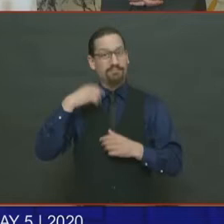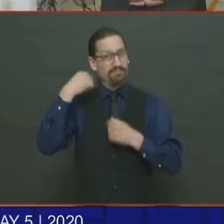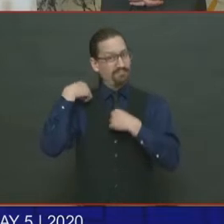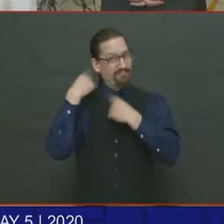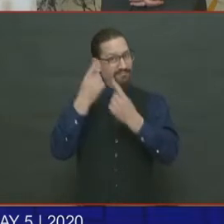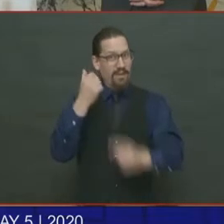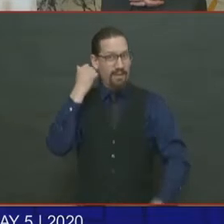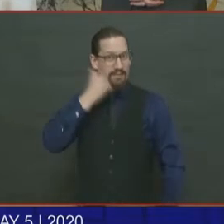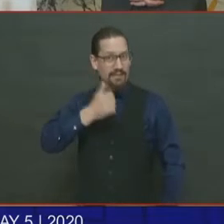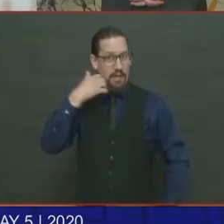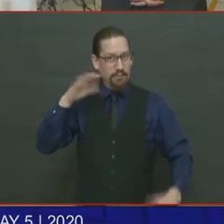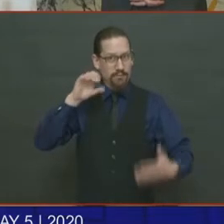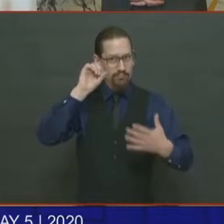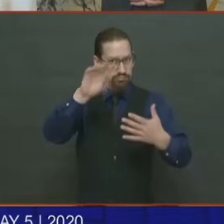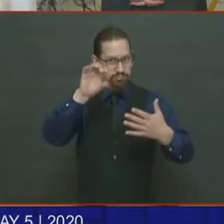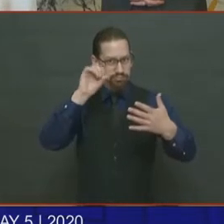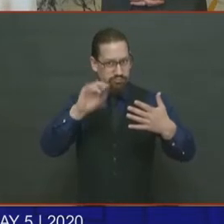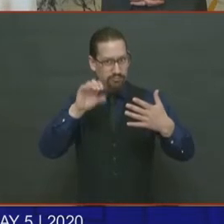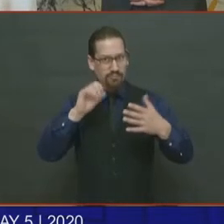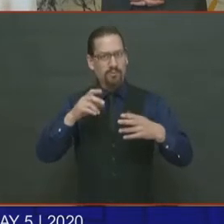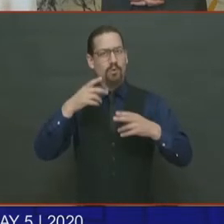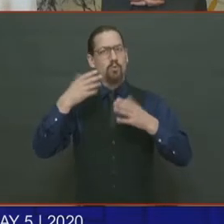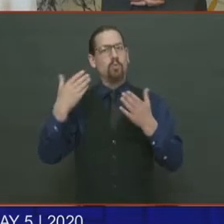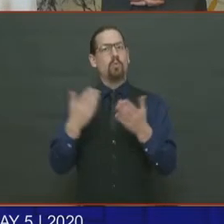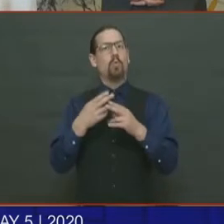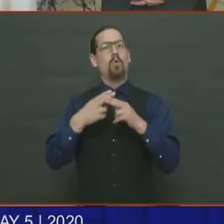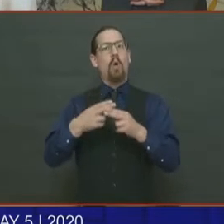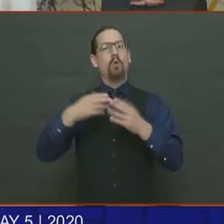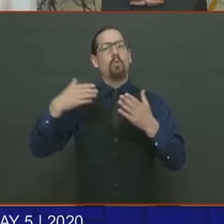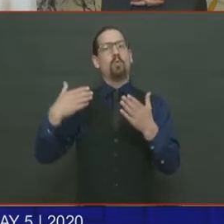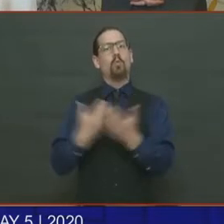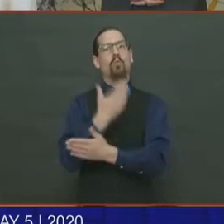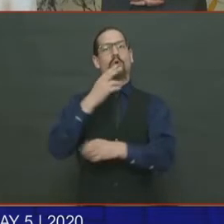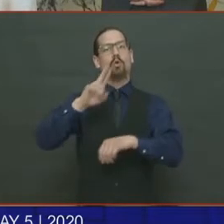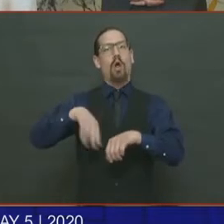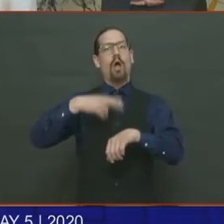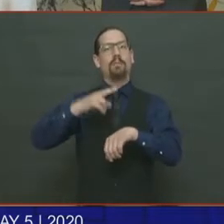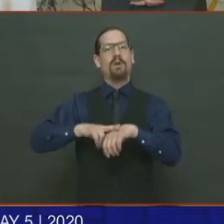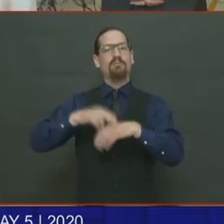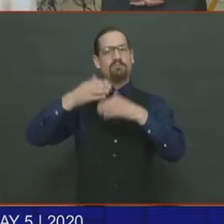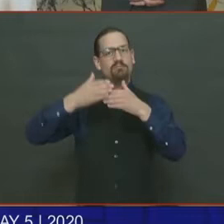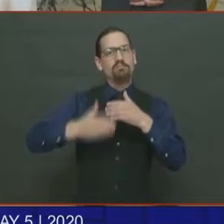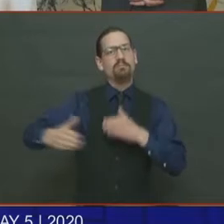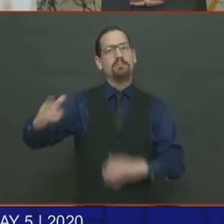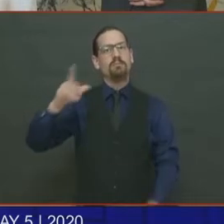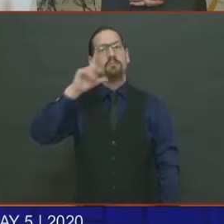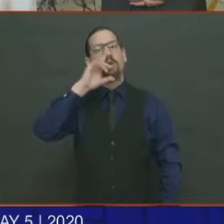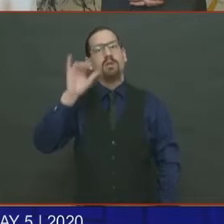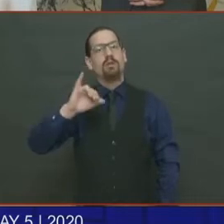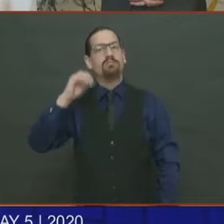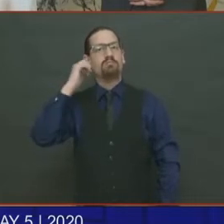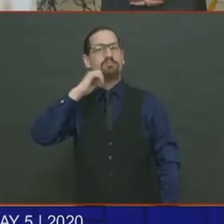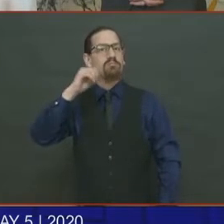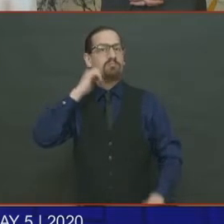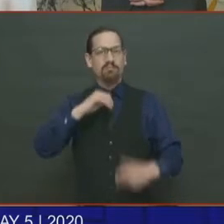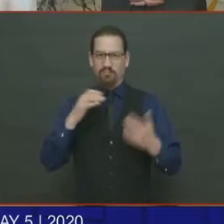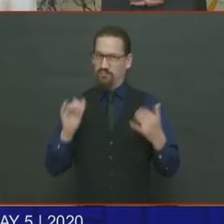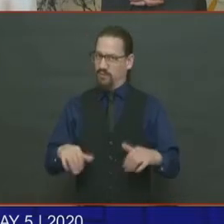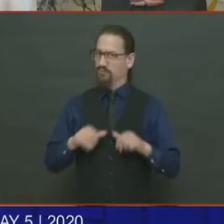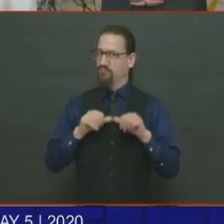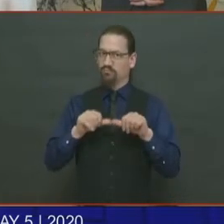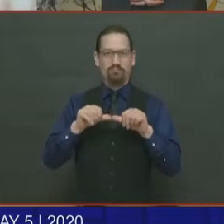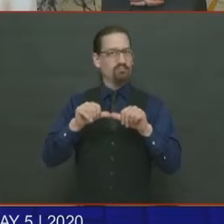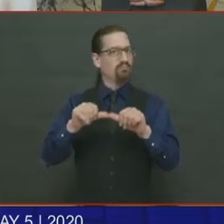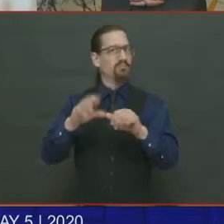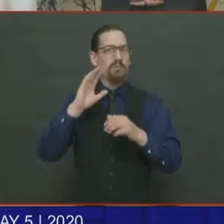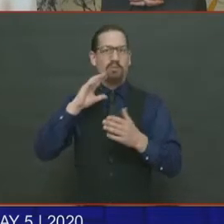like. I'm doing it a little bit at a time because it's going to take a while to sink in. You know, I still think there